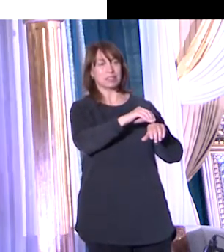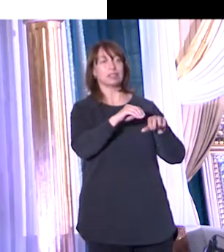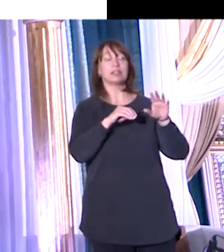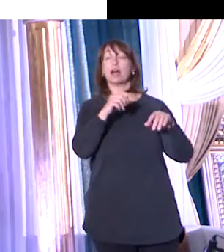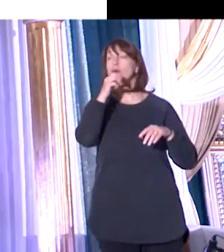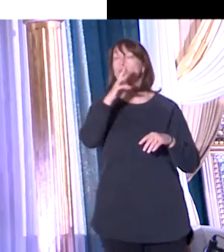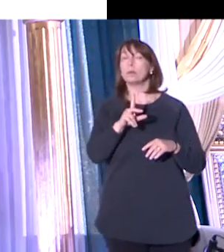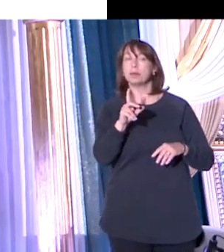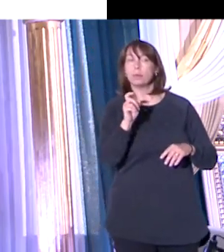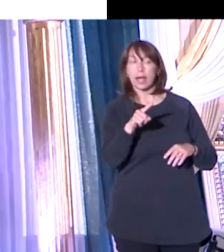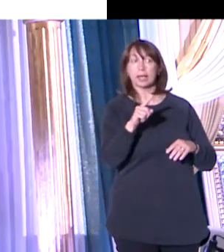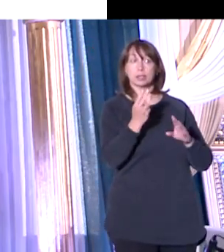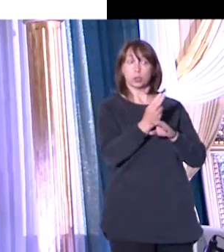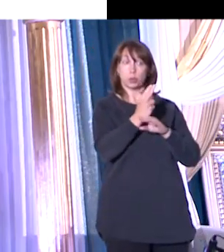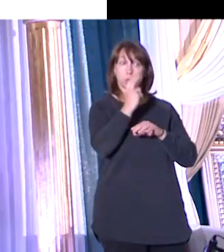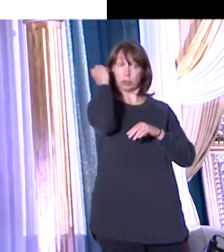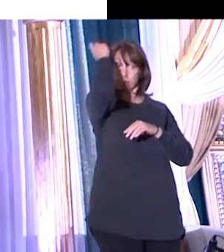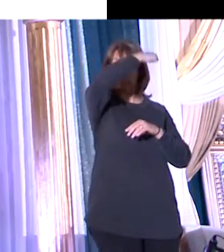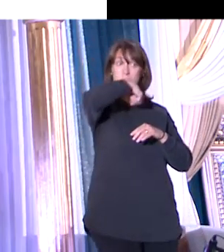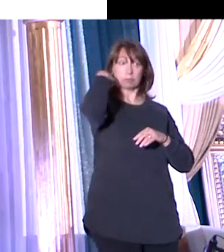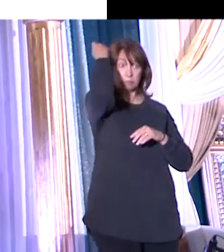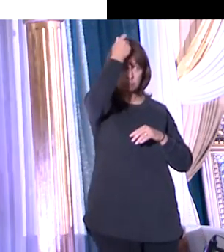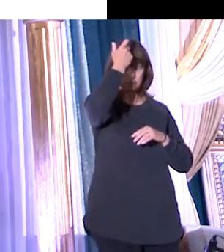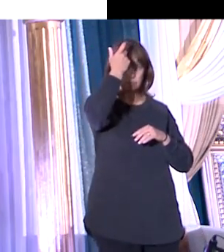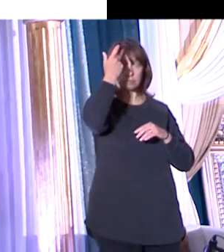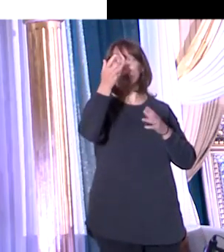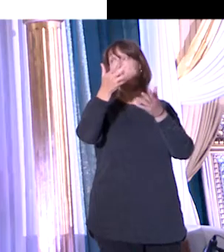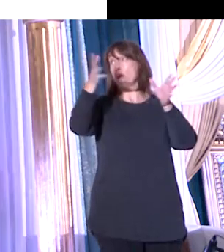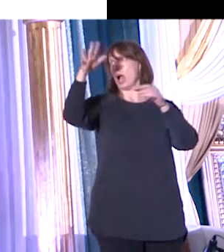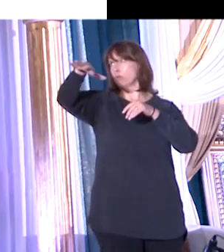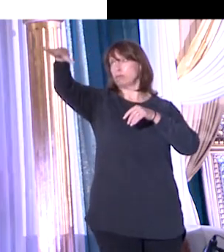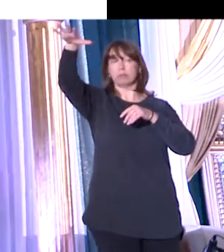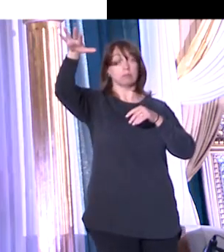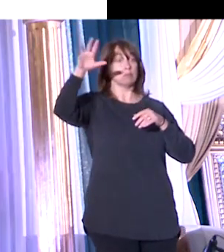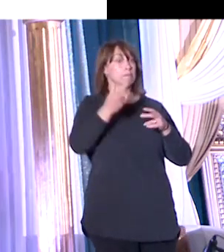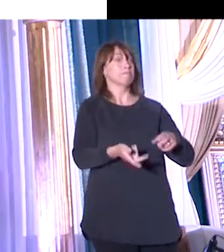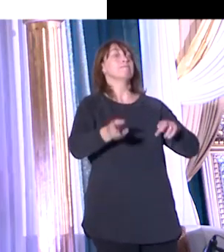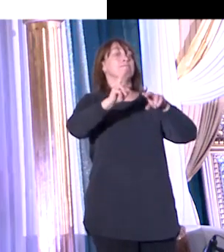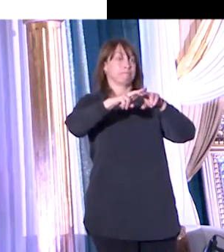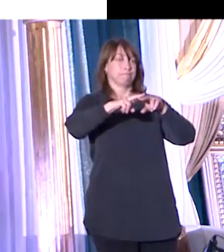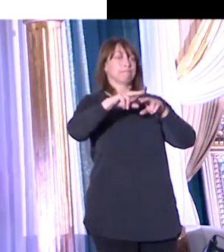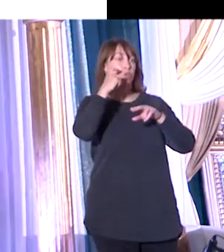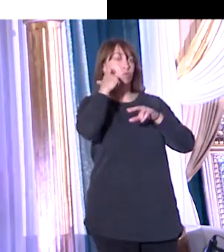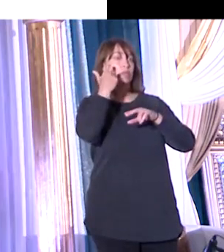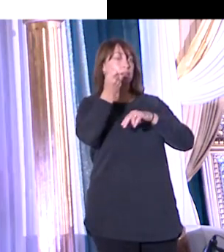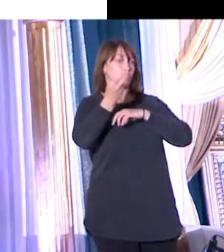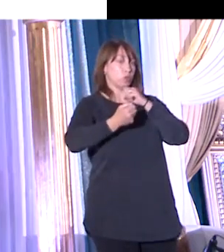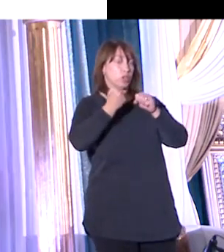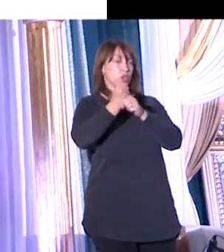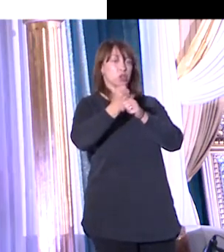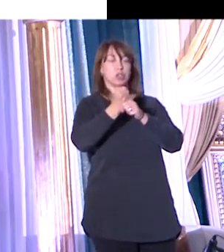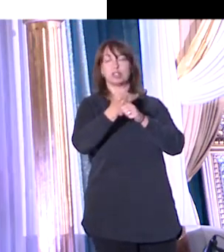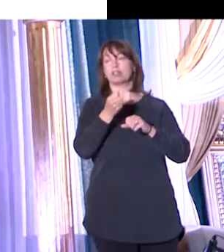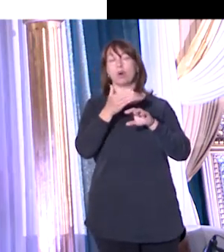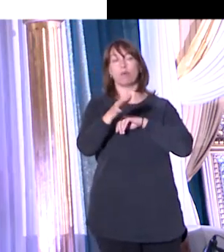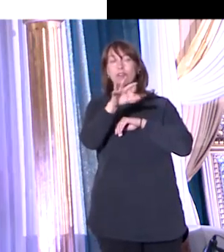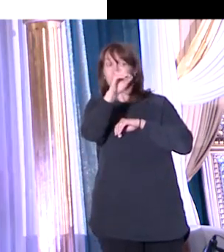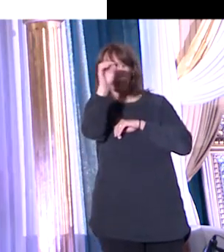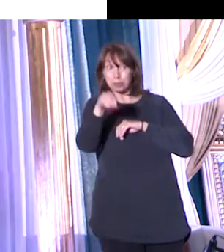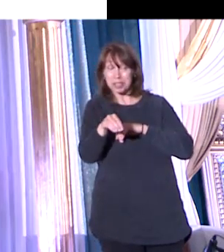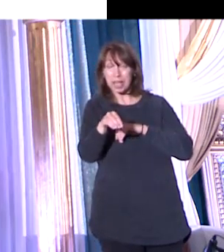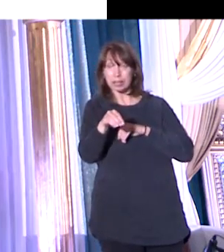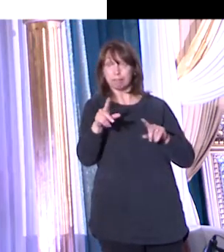covering, that in public, that has also increased noticeably over the past 10 years. Over half of the Muslim women that we spoke